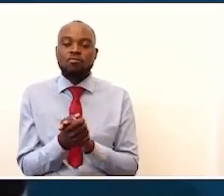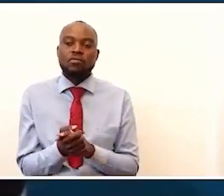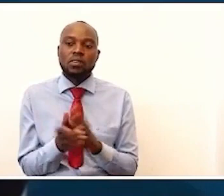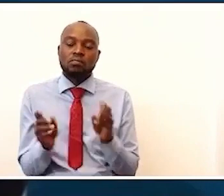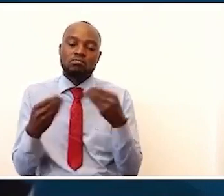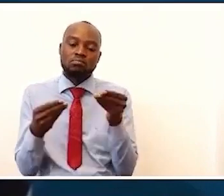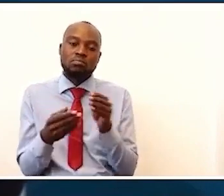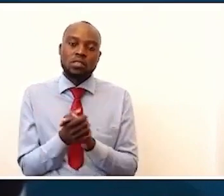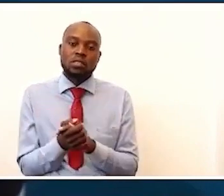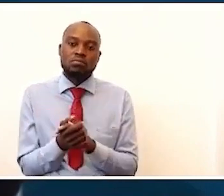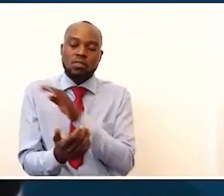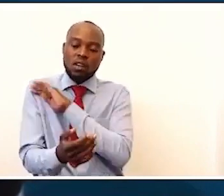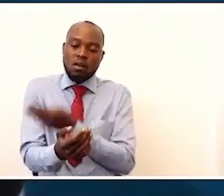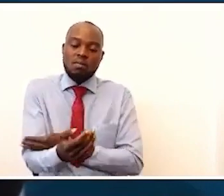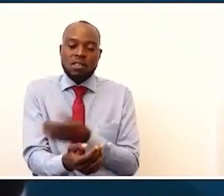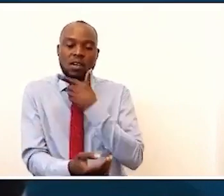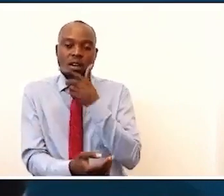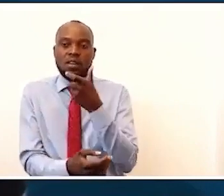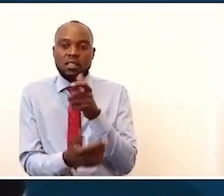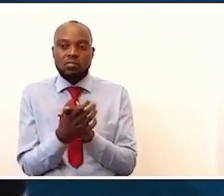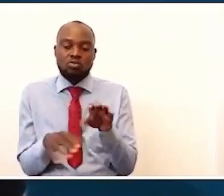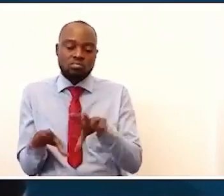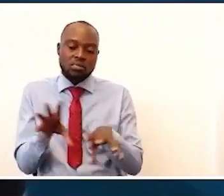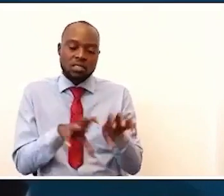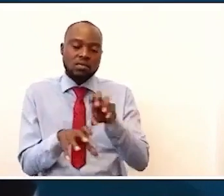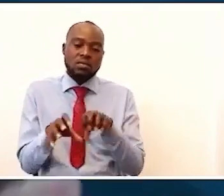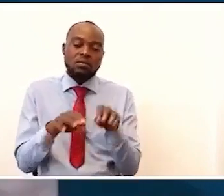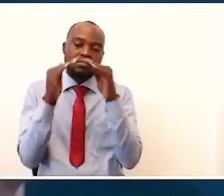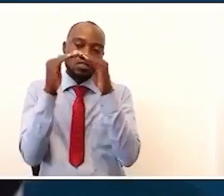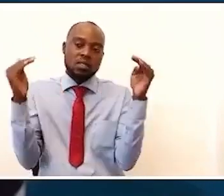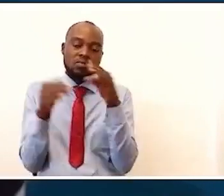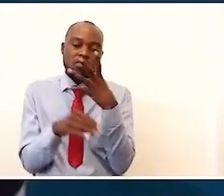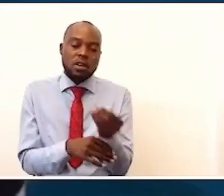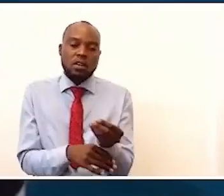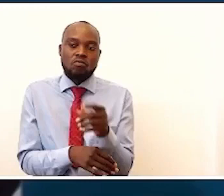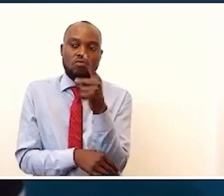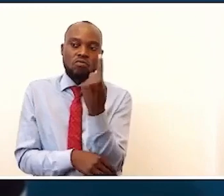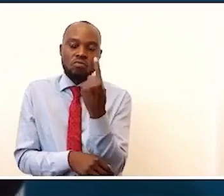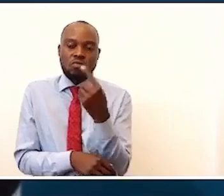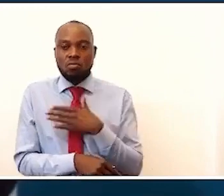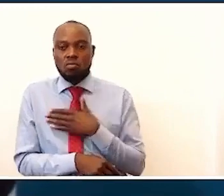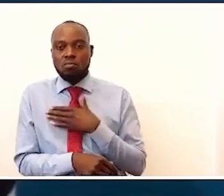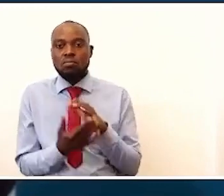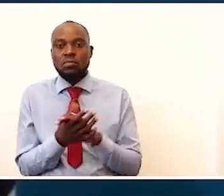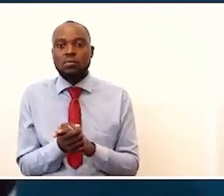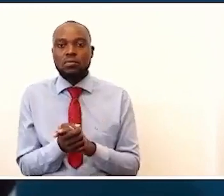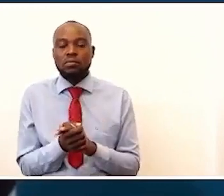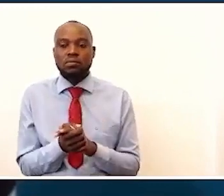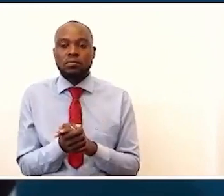this capacity issue at the domestic level. We are one of, the most brilliant